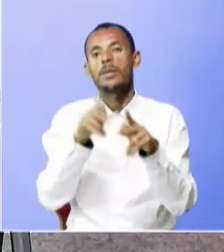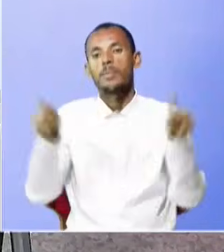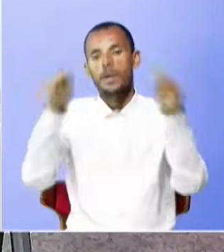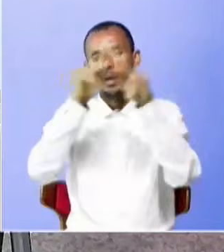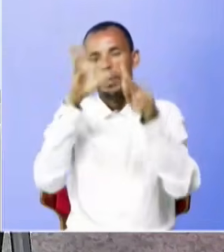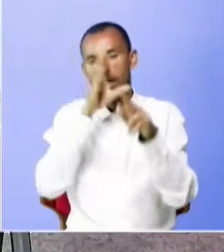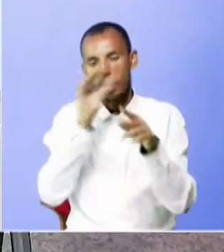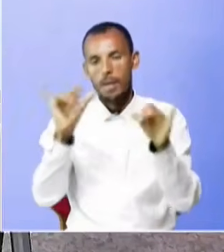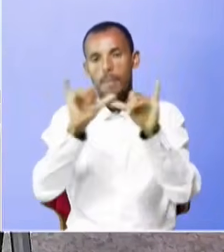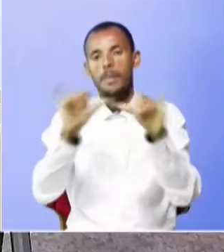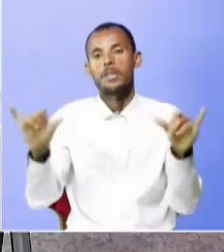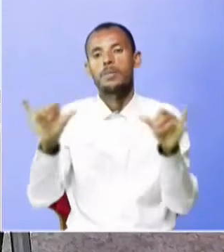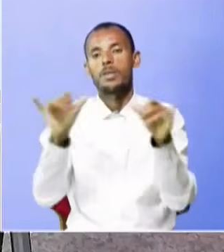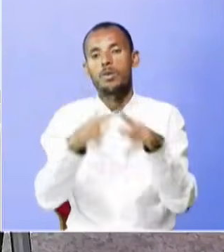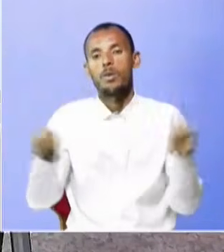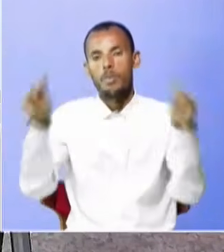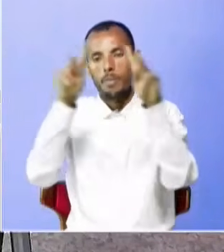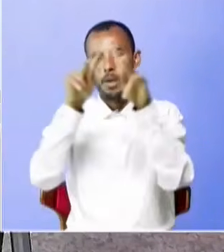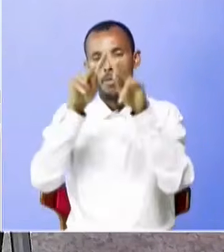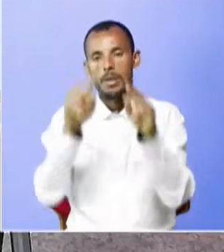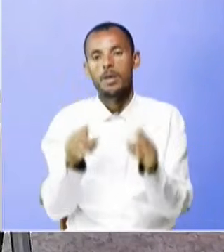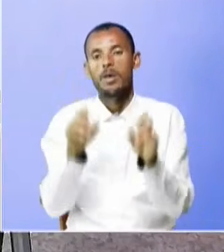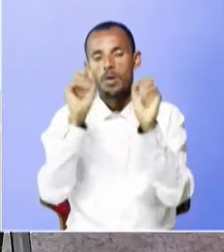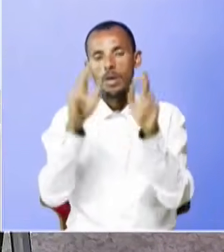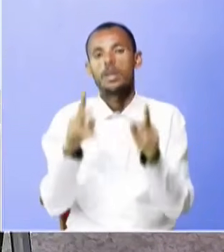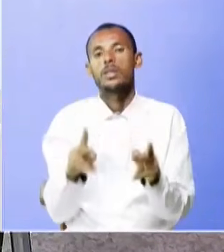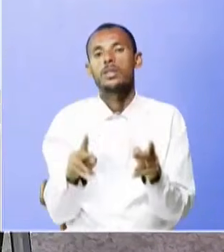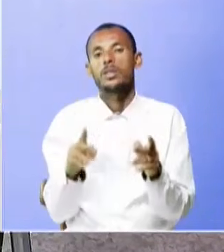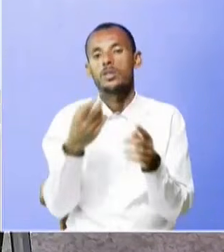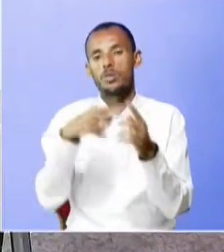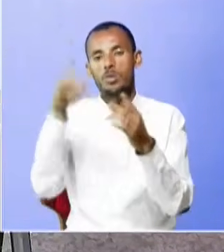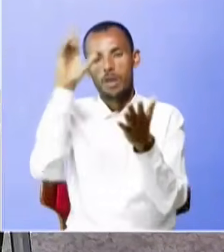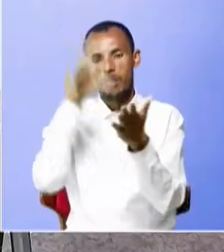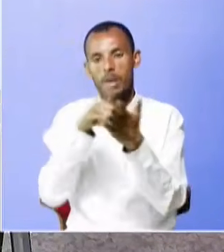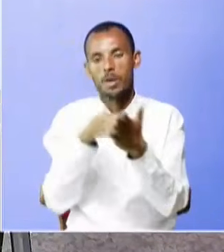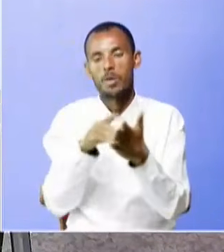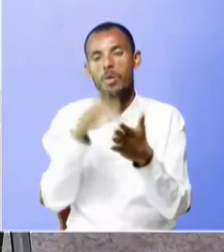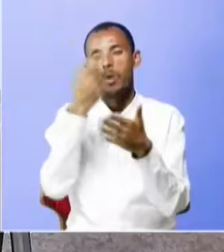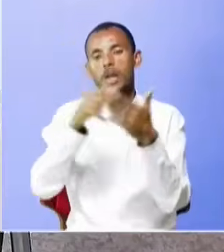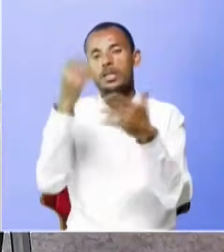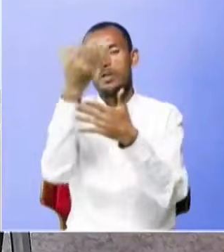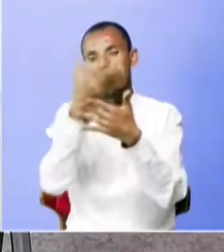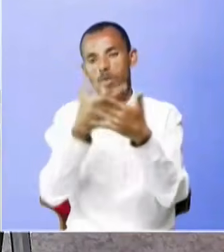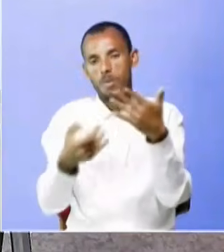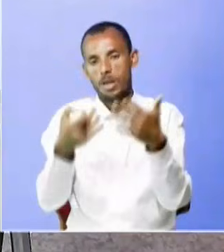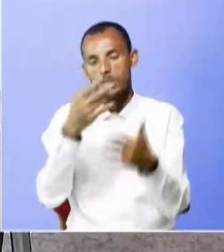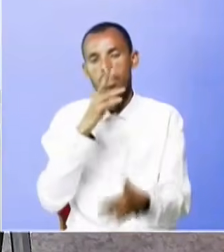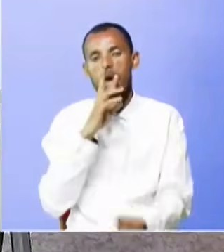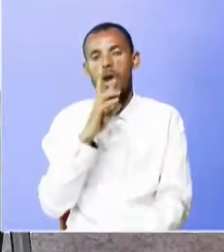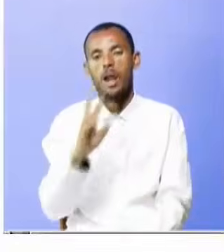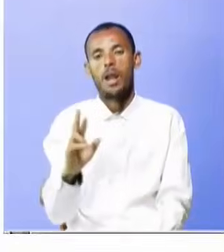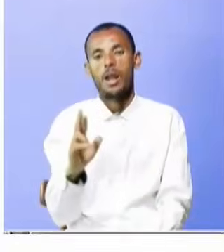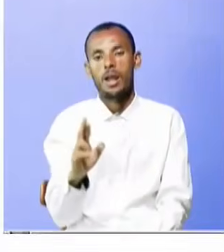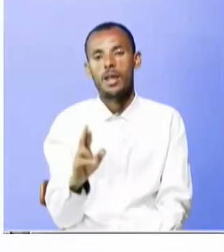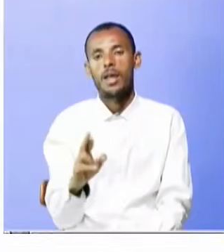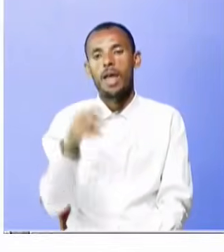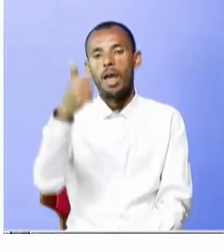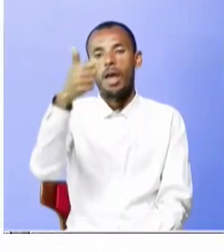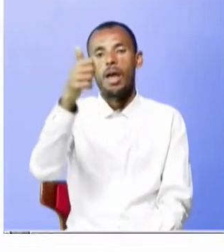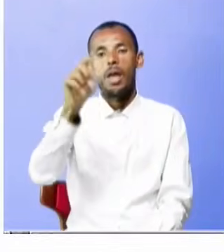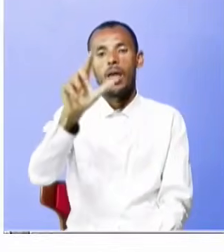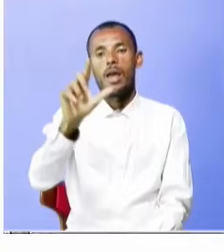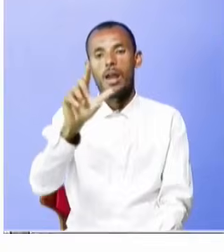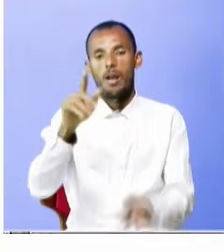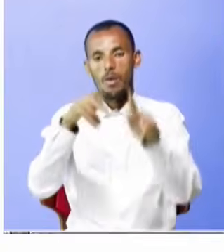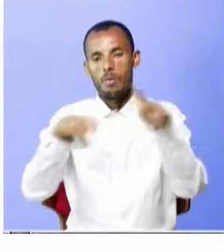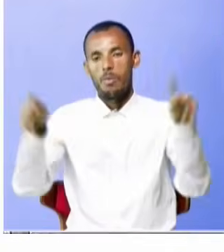the measurements on pyramid. Okay, just to remind you what the formulas are, the lateral surface